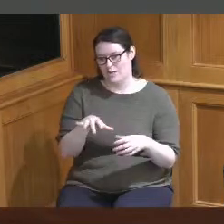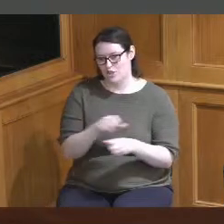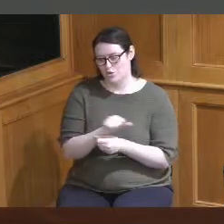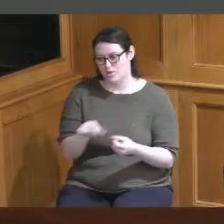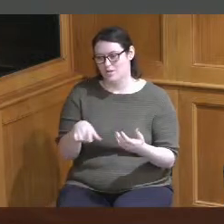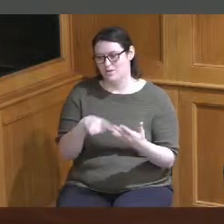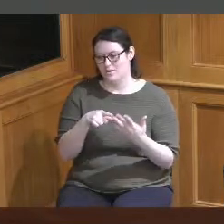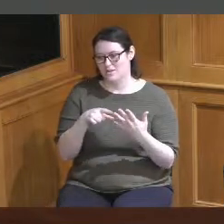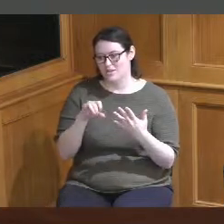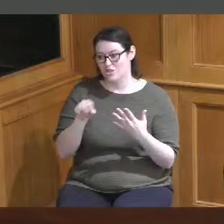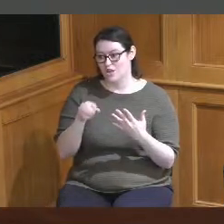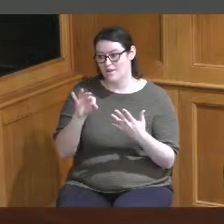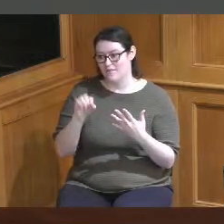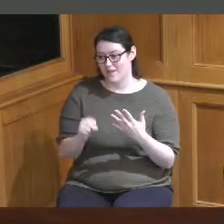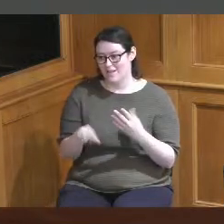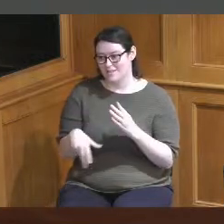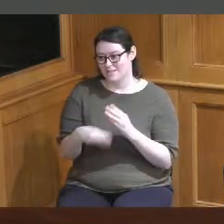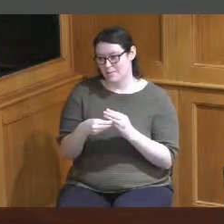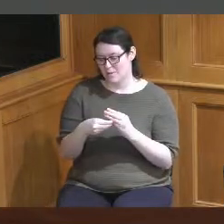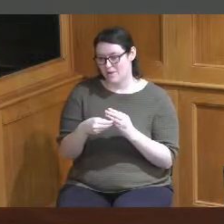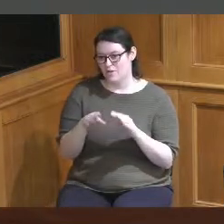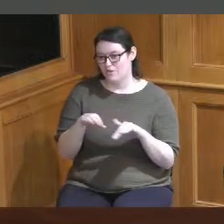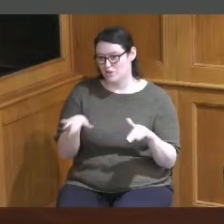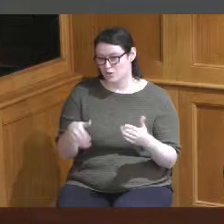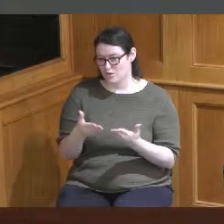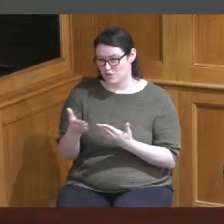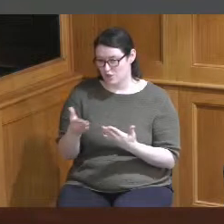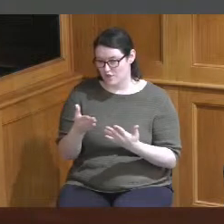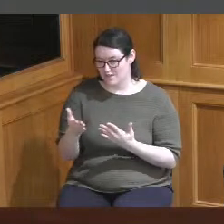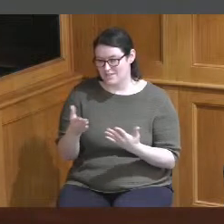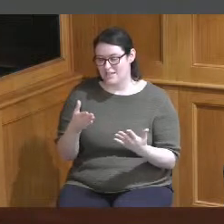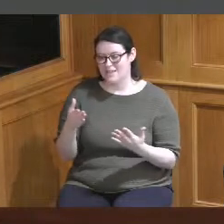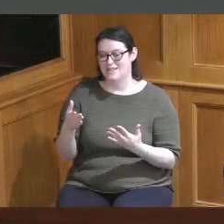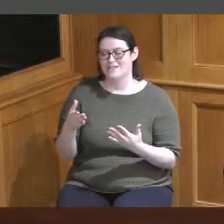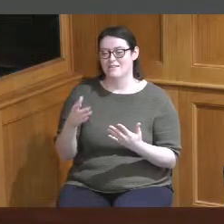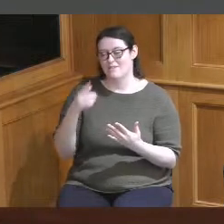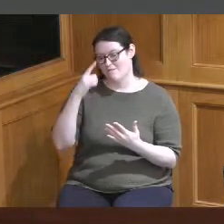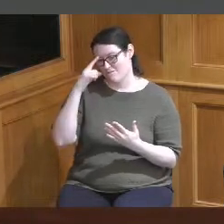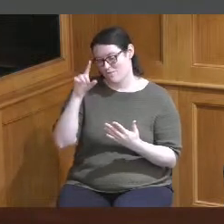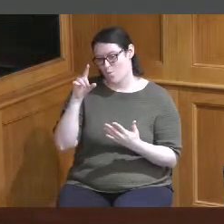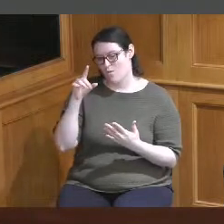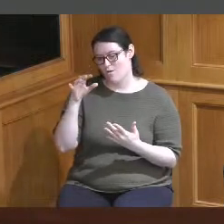Family Services. This is a supplemental for Children's Services for